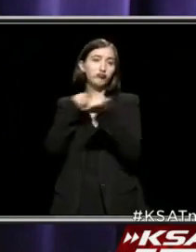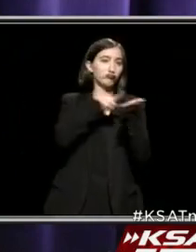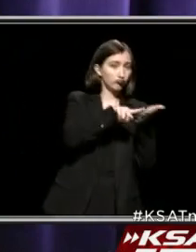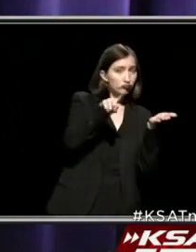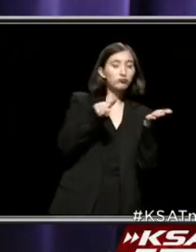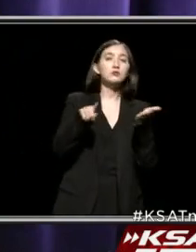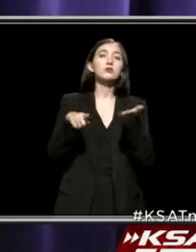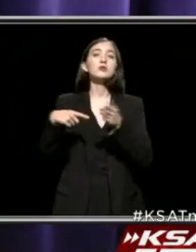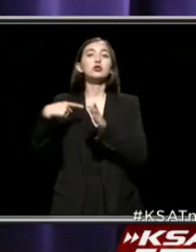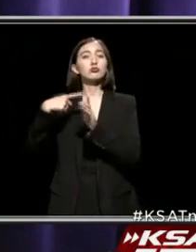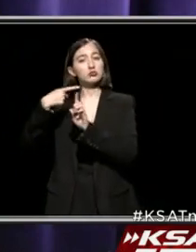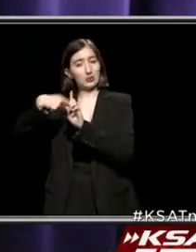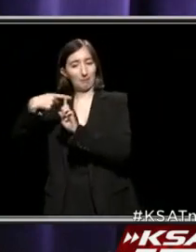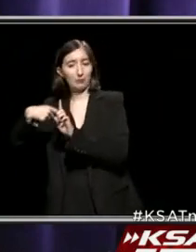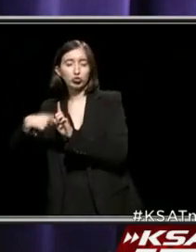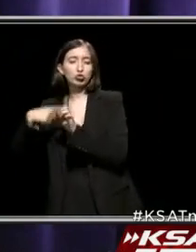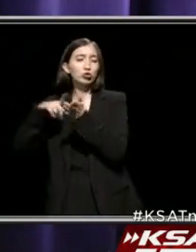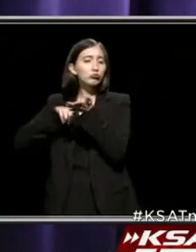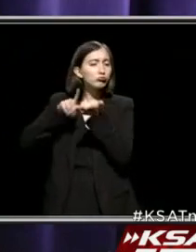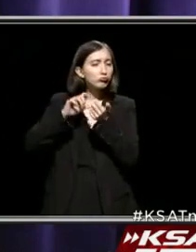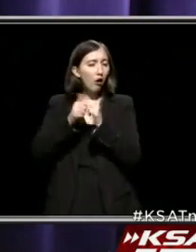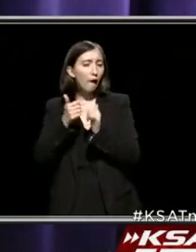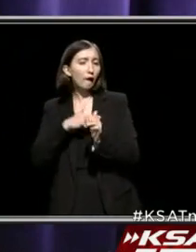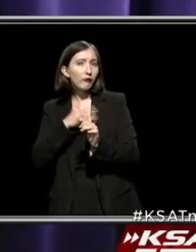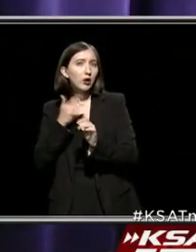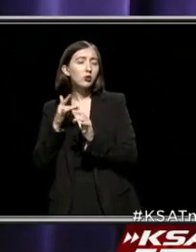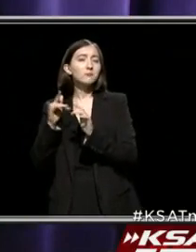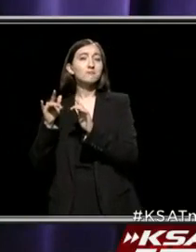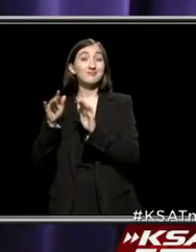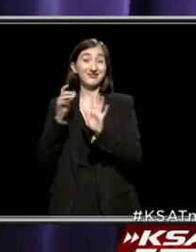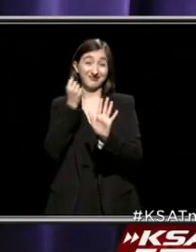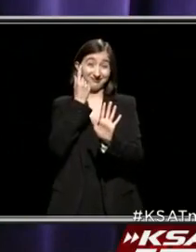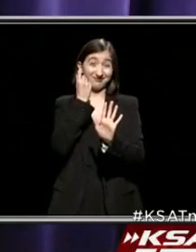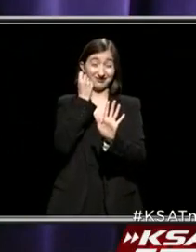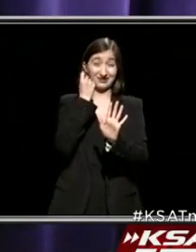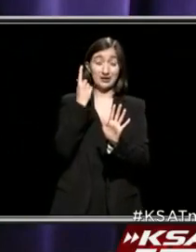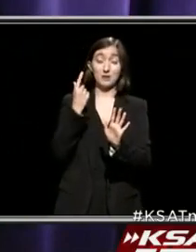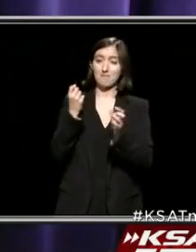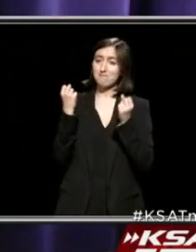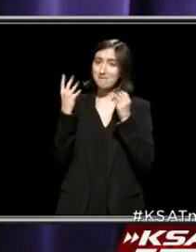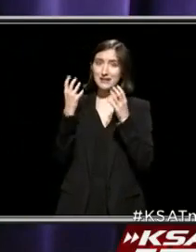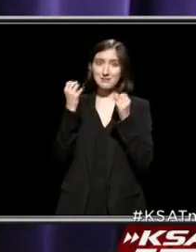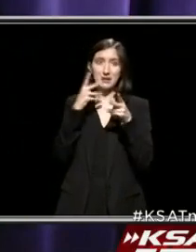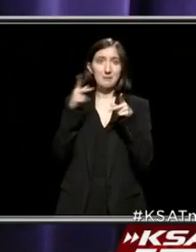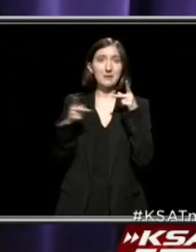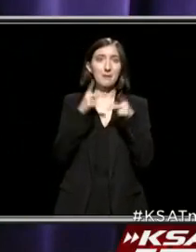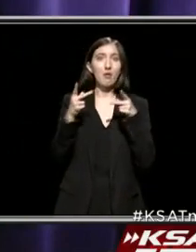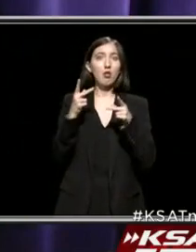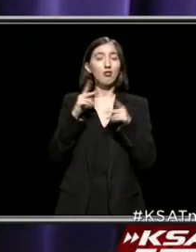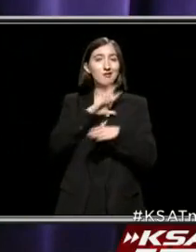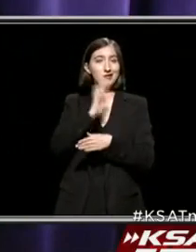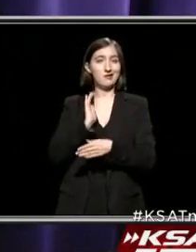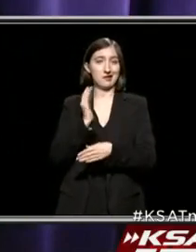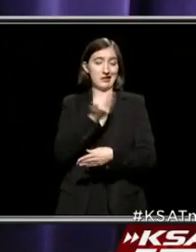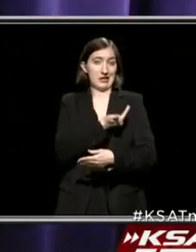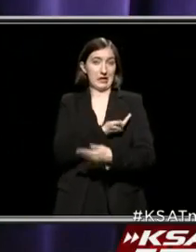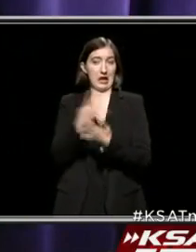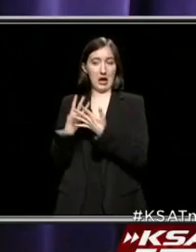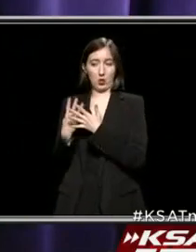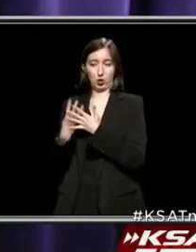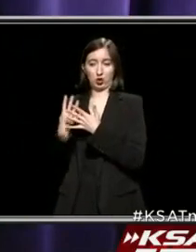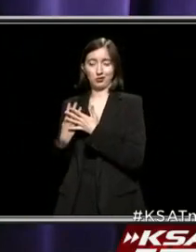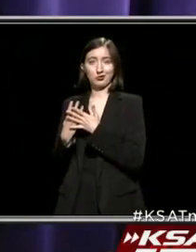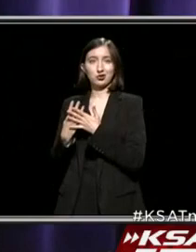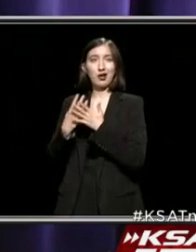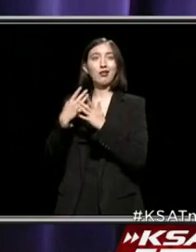have 185 people in our jail that should be in the Texas prison system. They're ready to go. We've met all the qualifications, but they're not picking